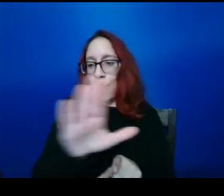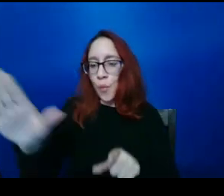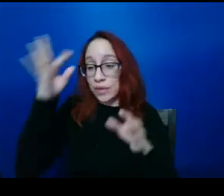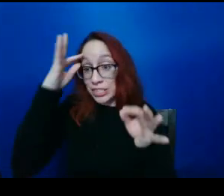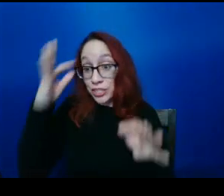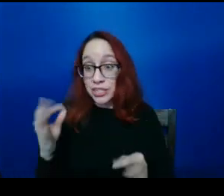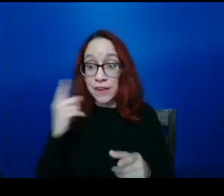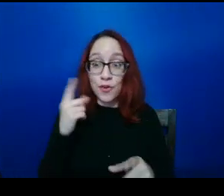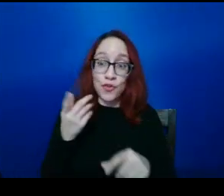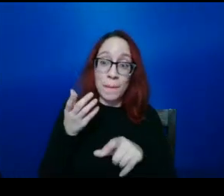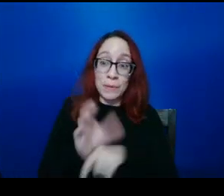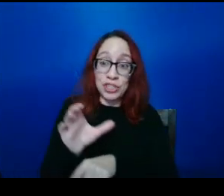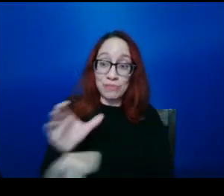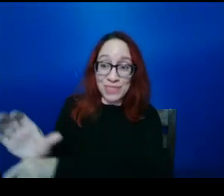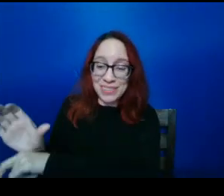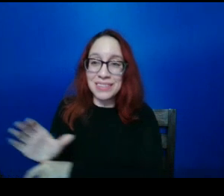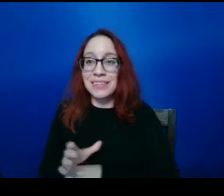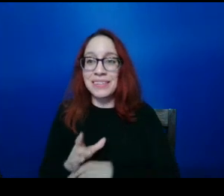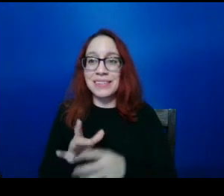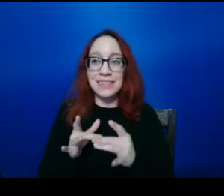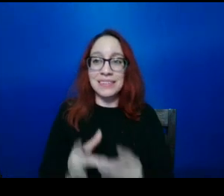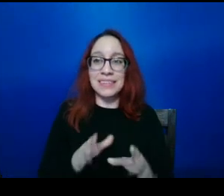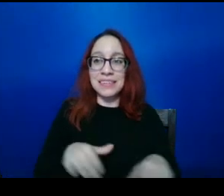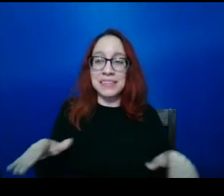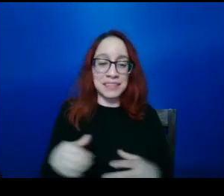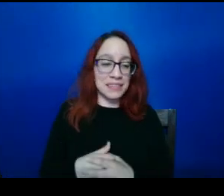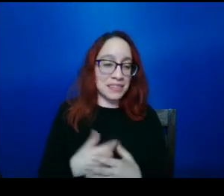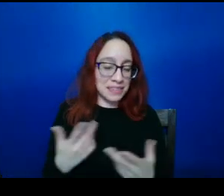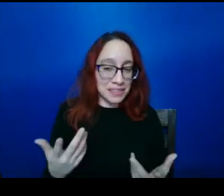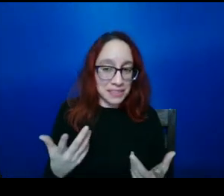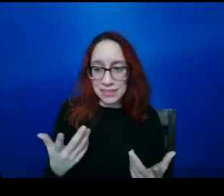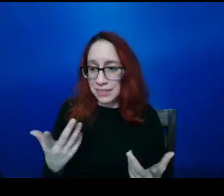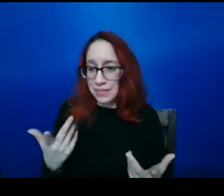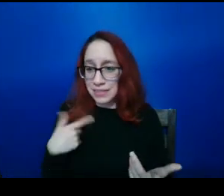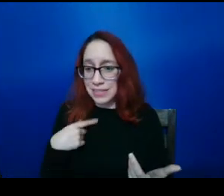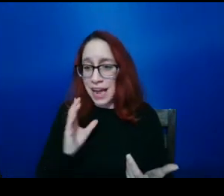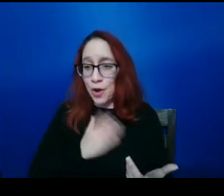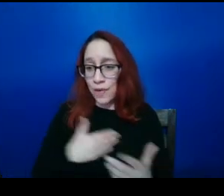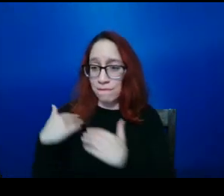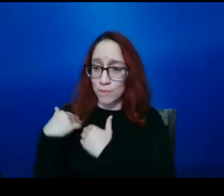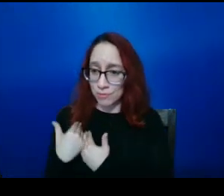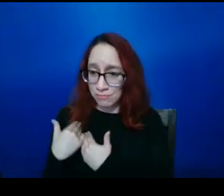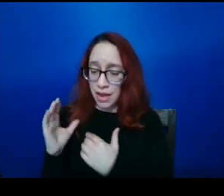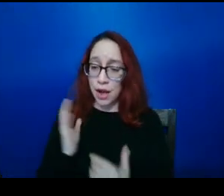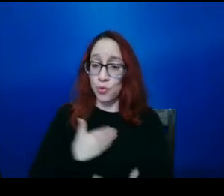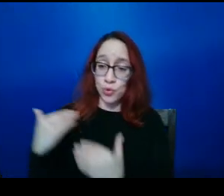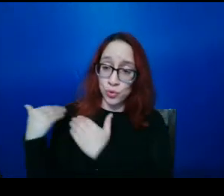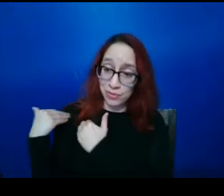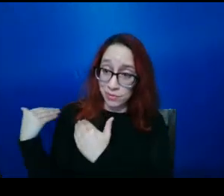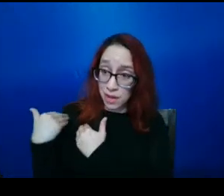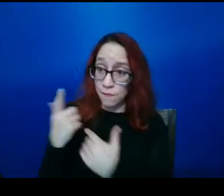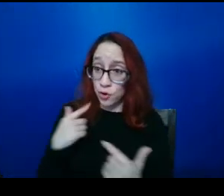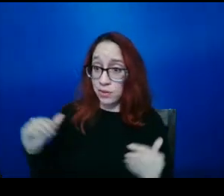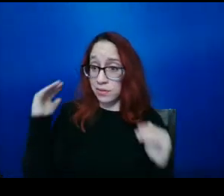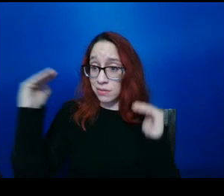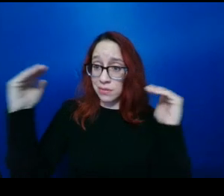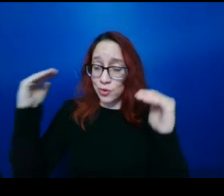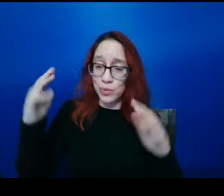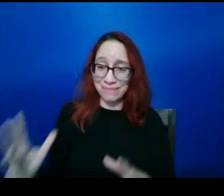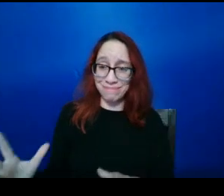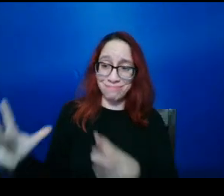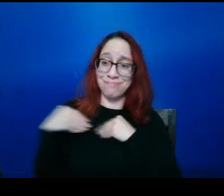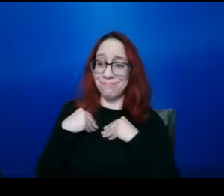we're pushing things and leading children on, it is our fault, our responsibility as adults. We need to take the blame